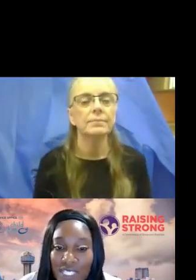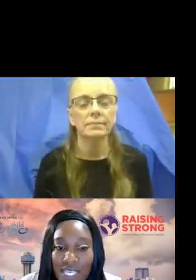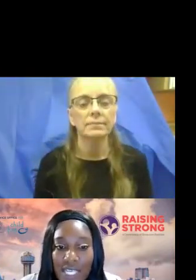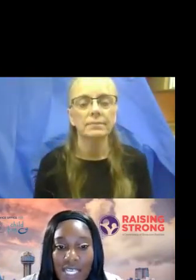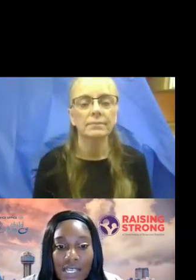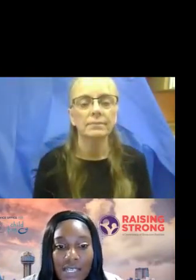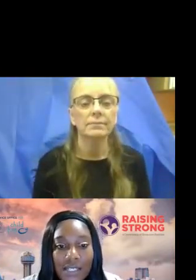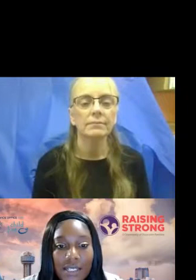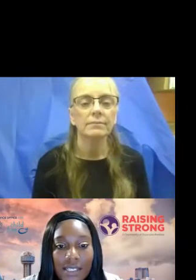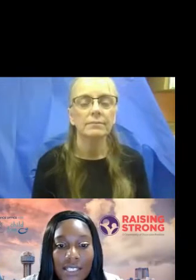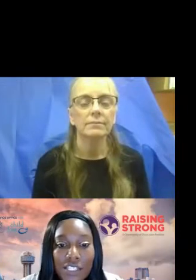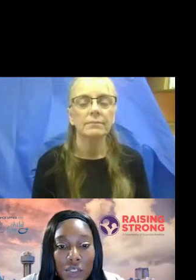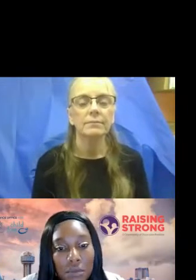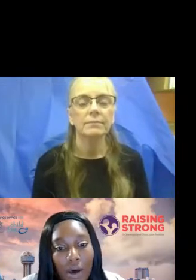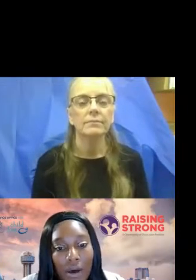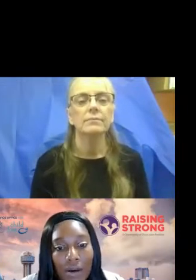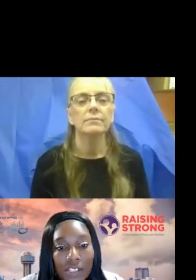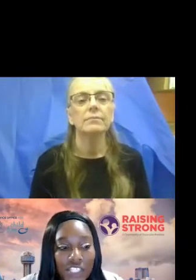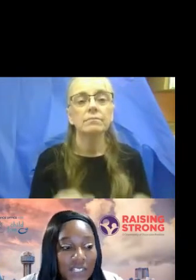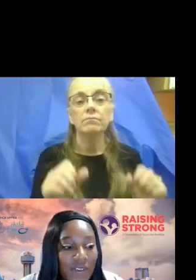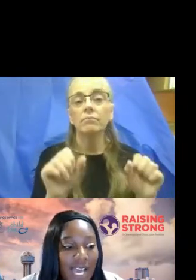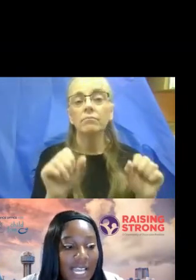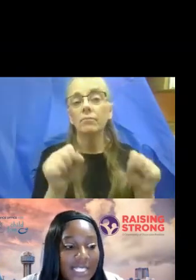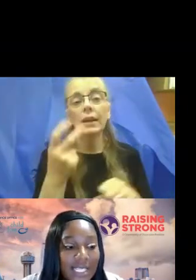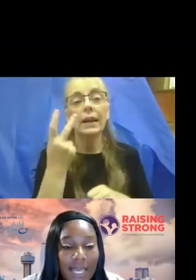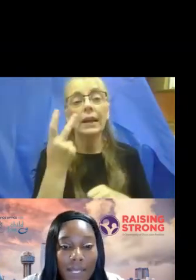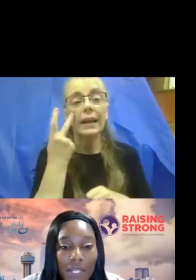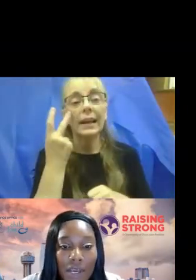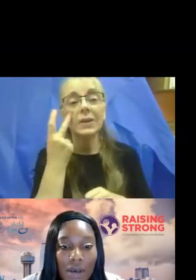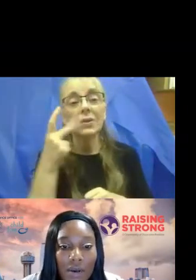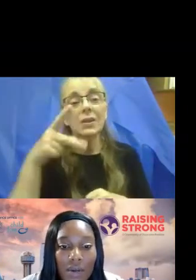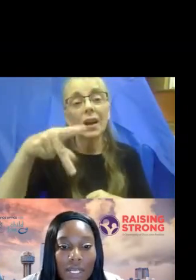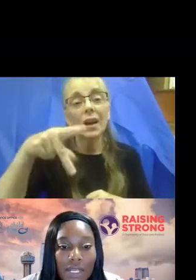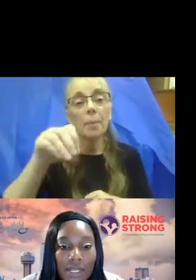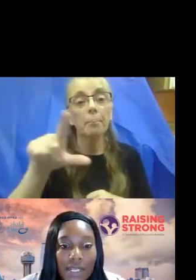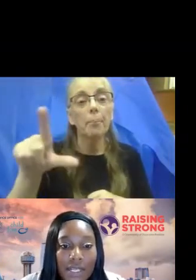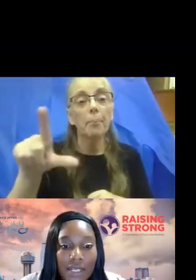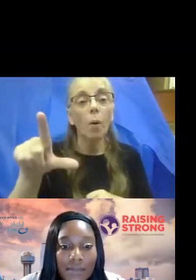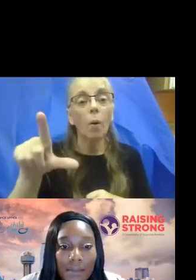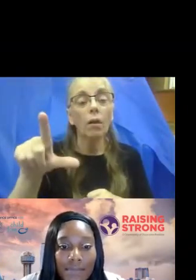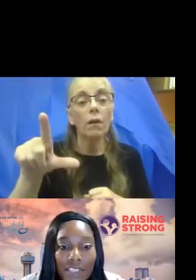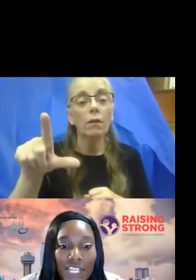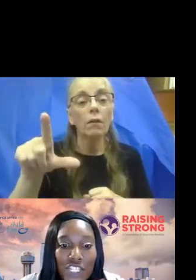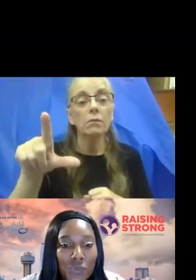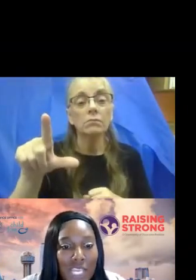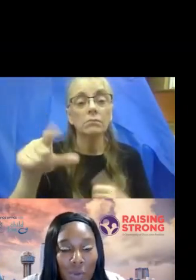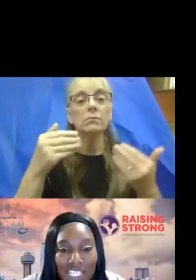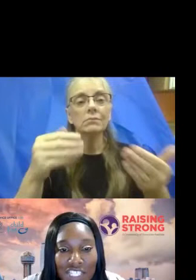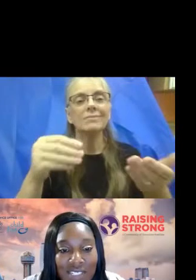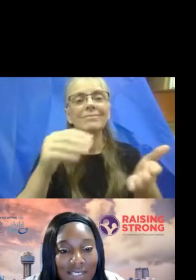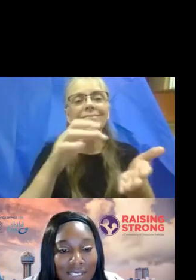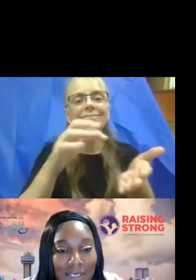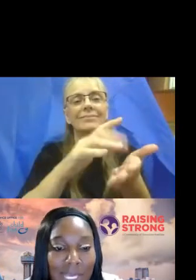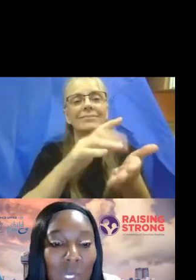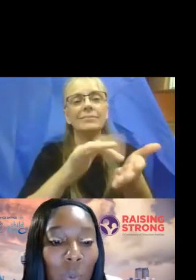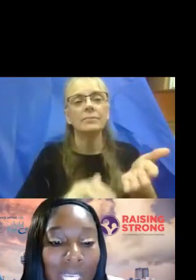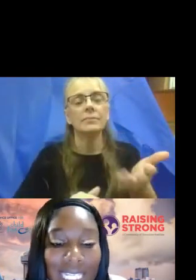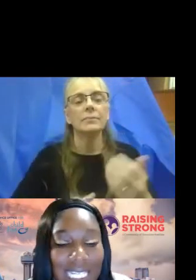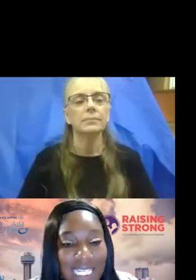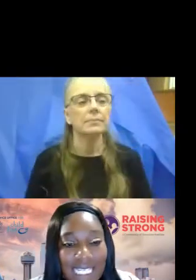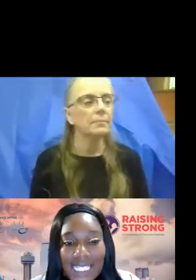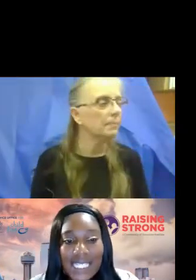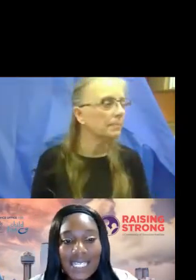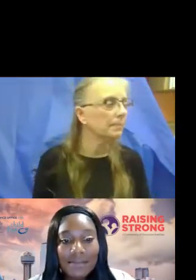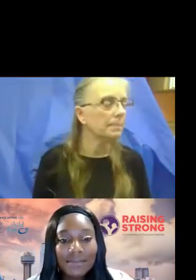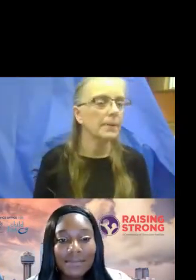to see the Zoom poll on your device. Let me know. There's three questions. It should be quick